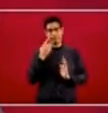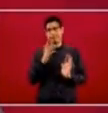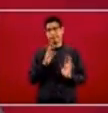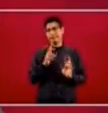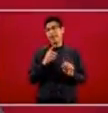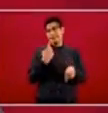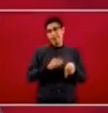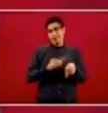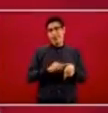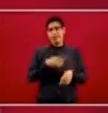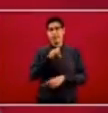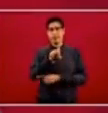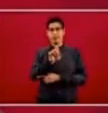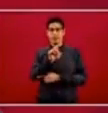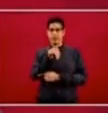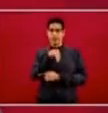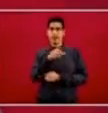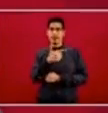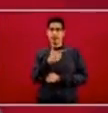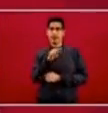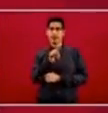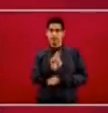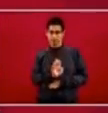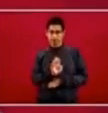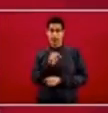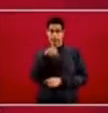So, for example, with the dengue disease,